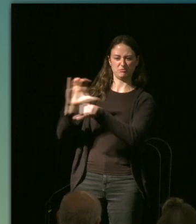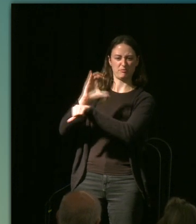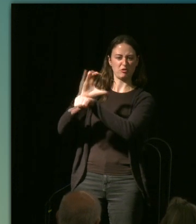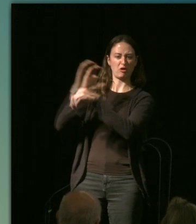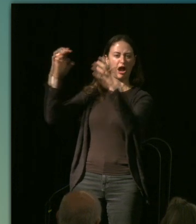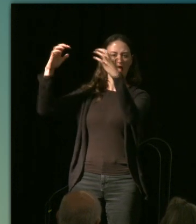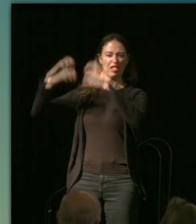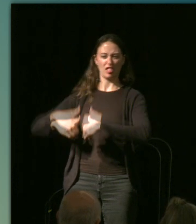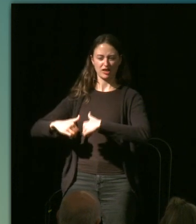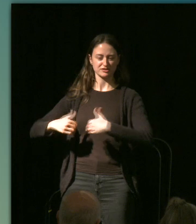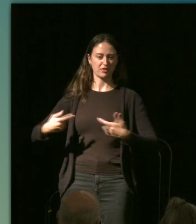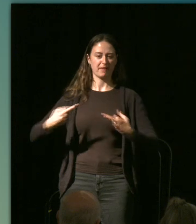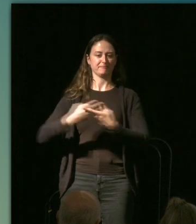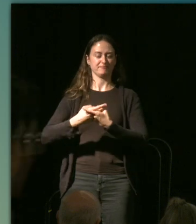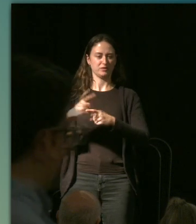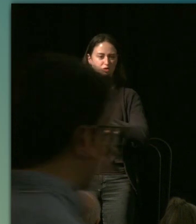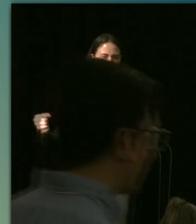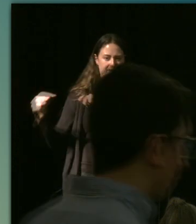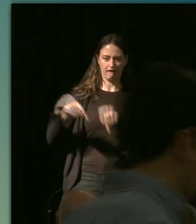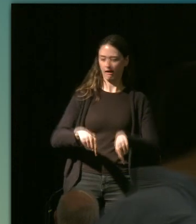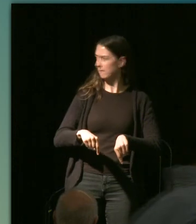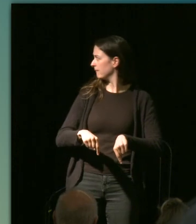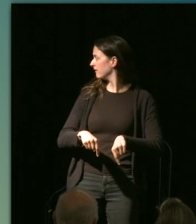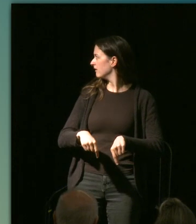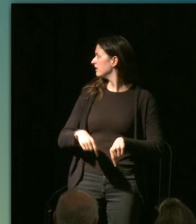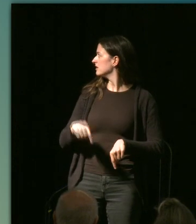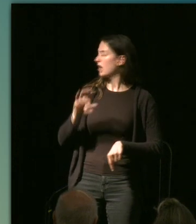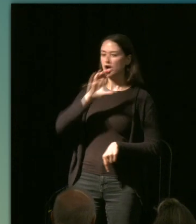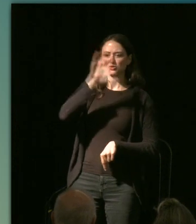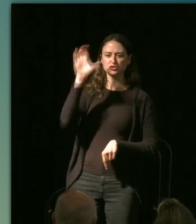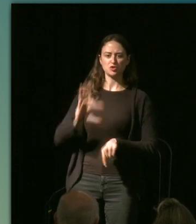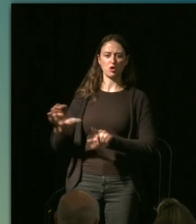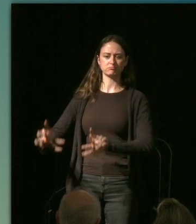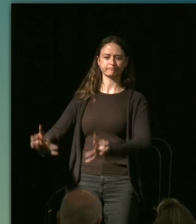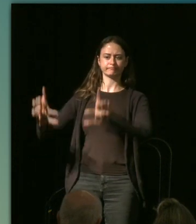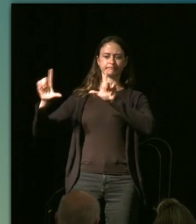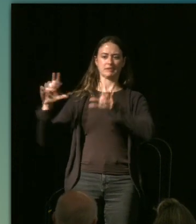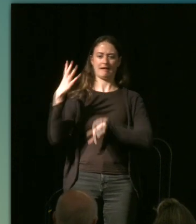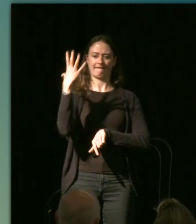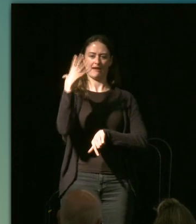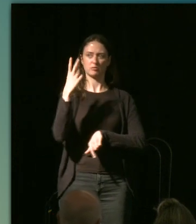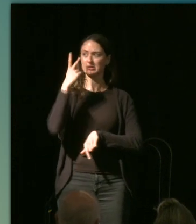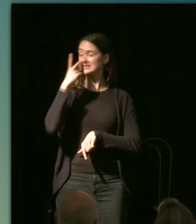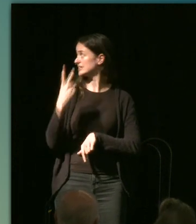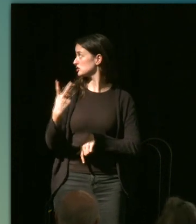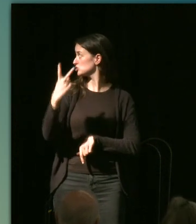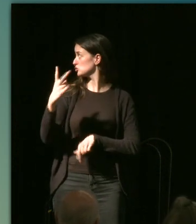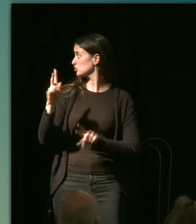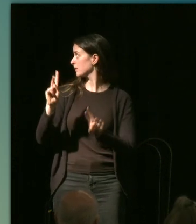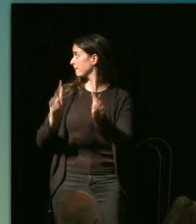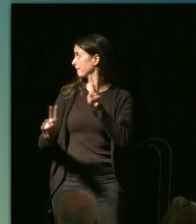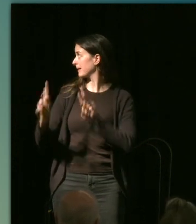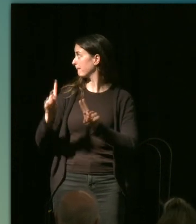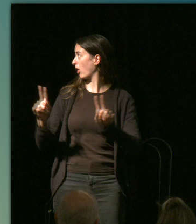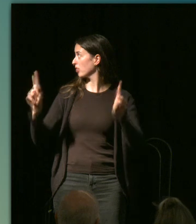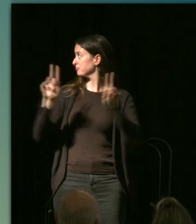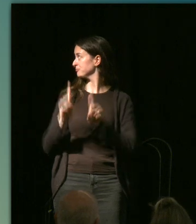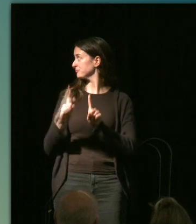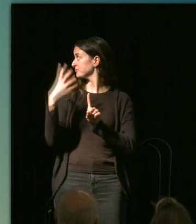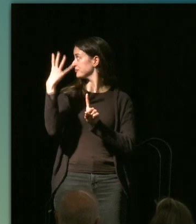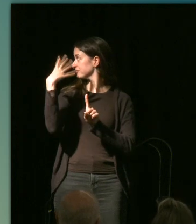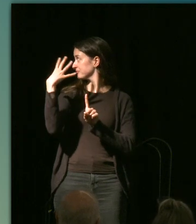We're here. Can you see us? Yes. Okay, so I'm just going to take a minute to introduce you. I